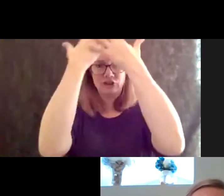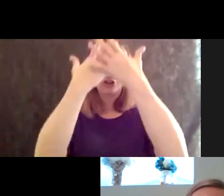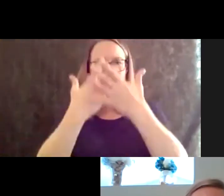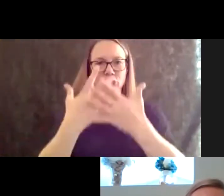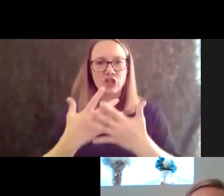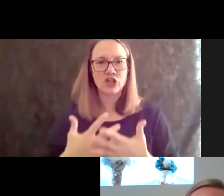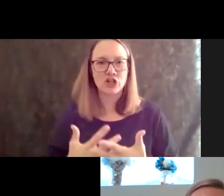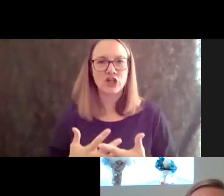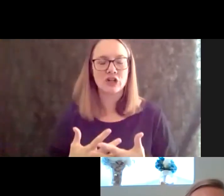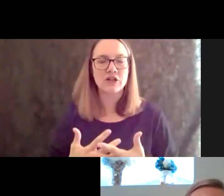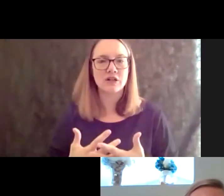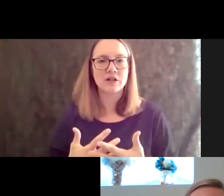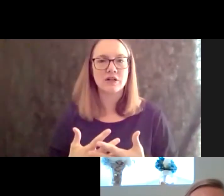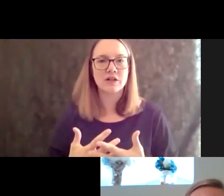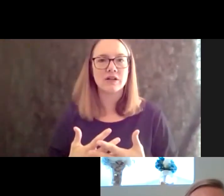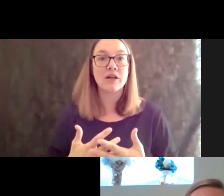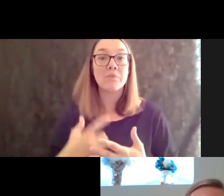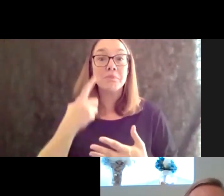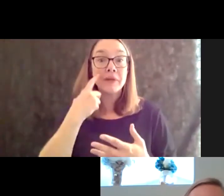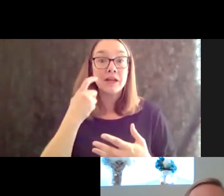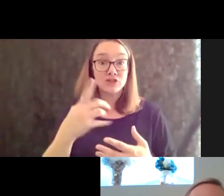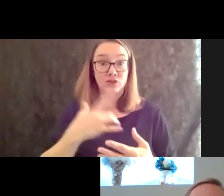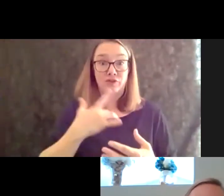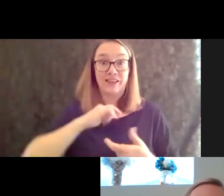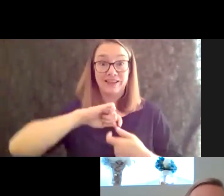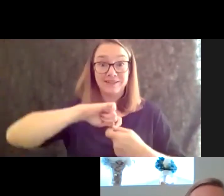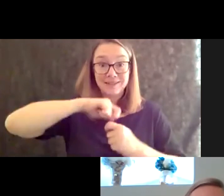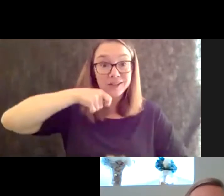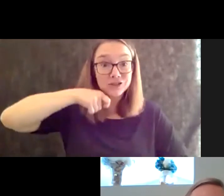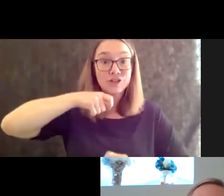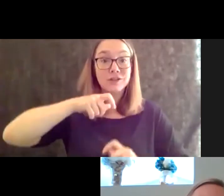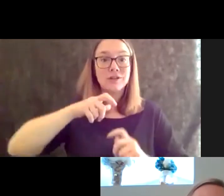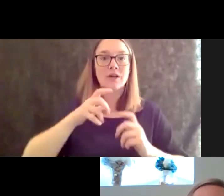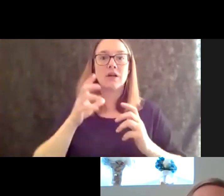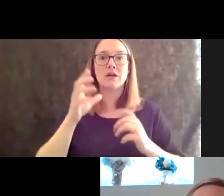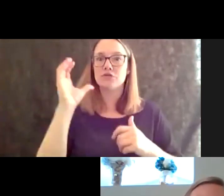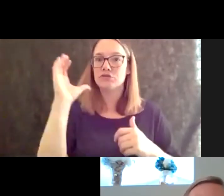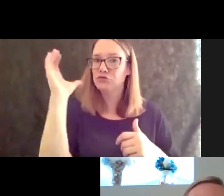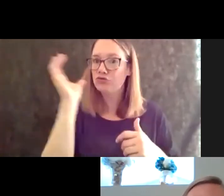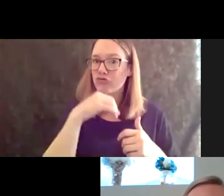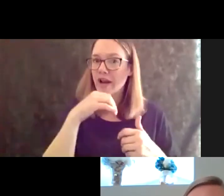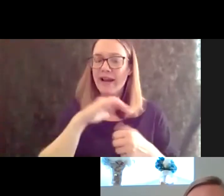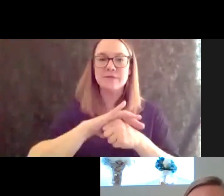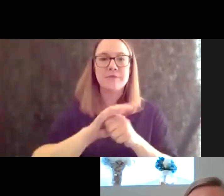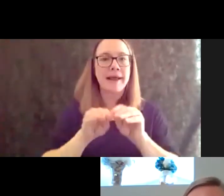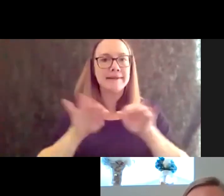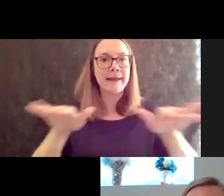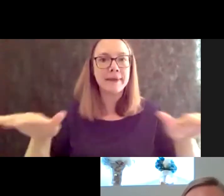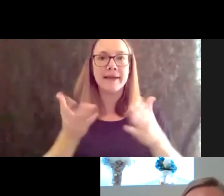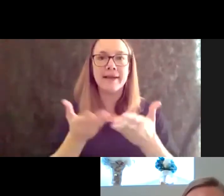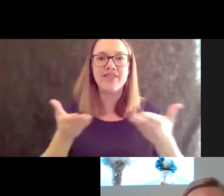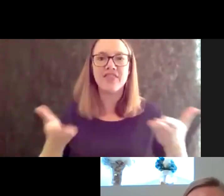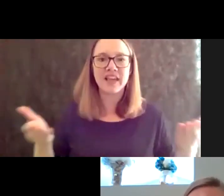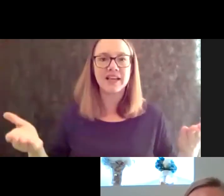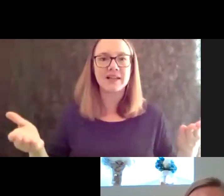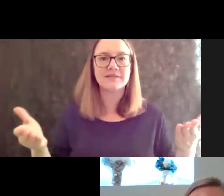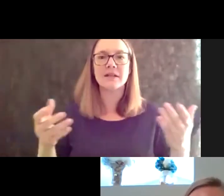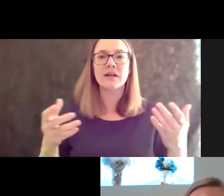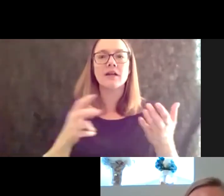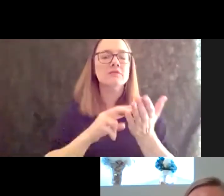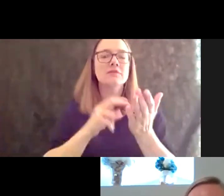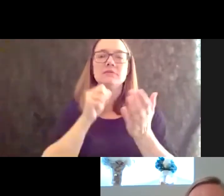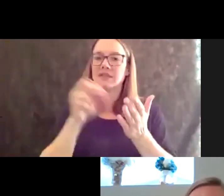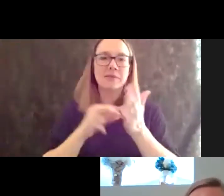So just because there's a lot of tension and a lot of just strange pandemic-y stuff, doesn't mean we have to think about it so